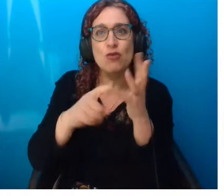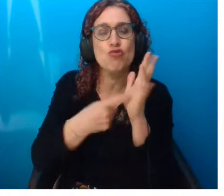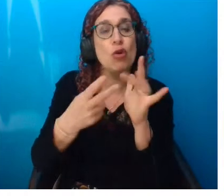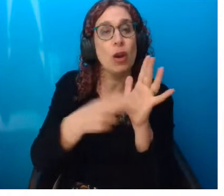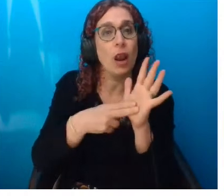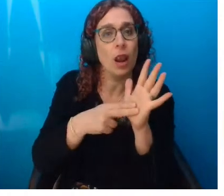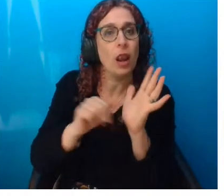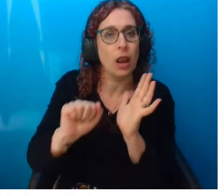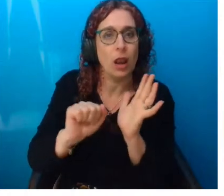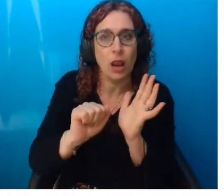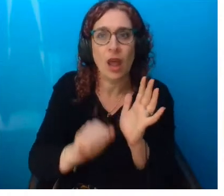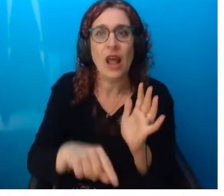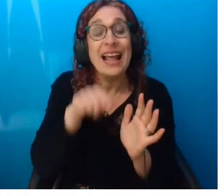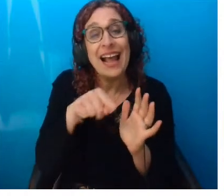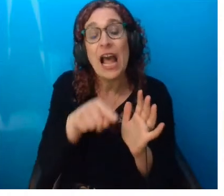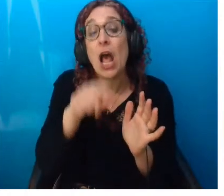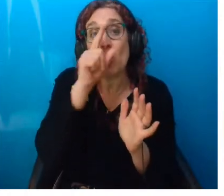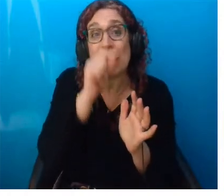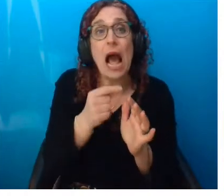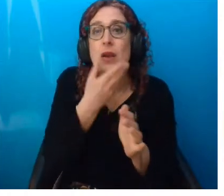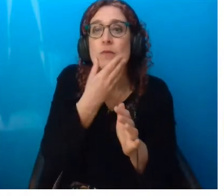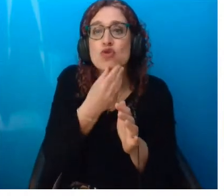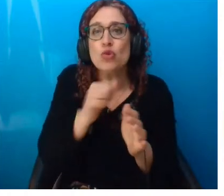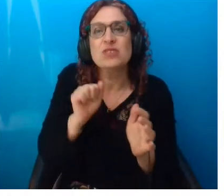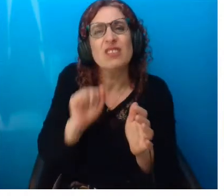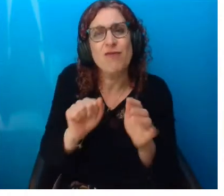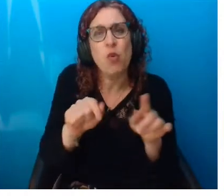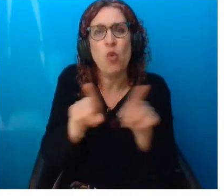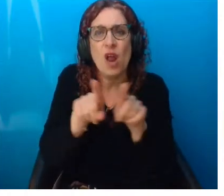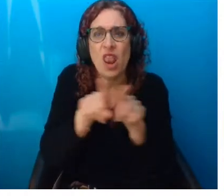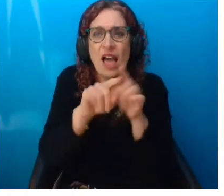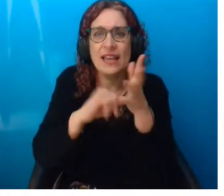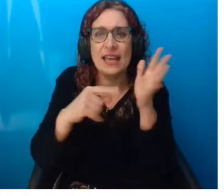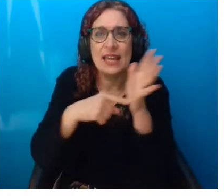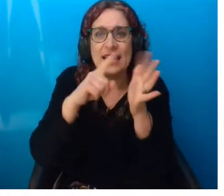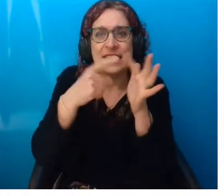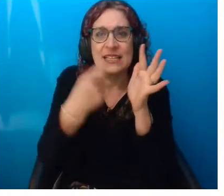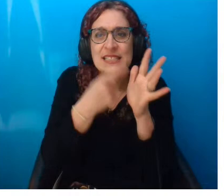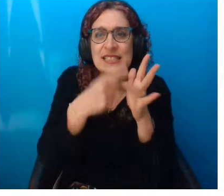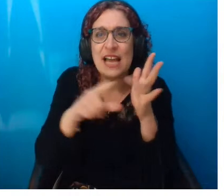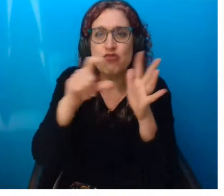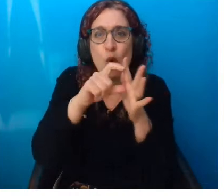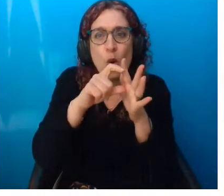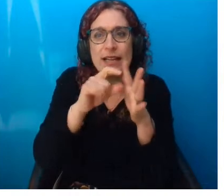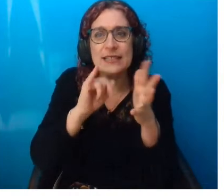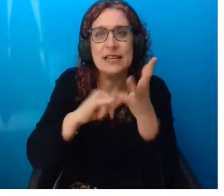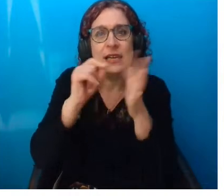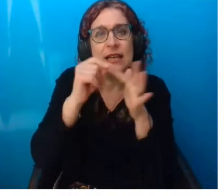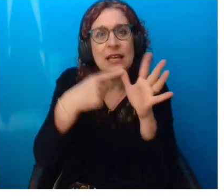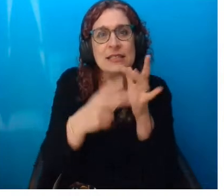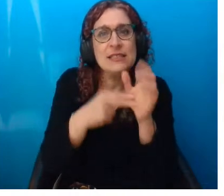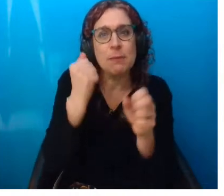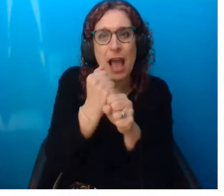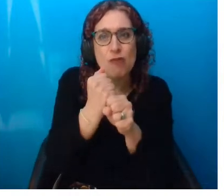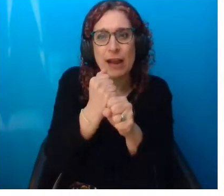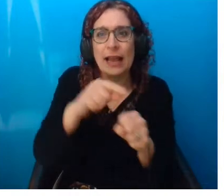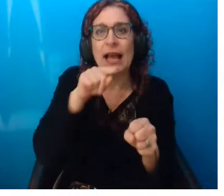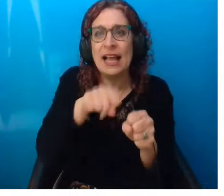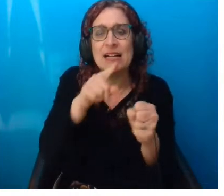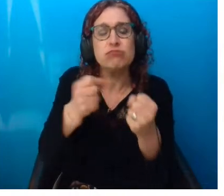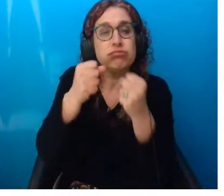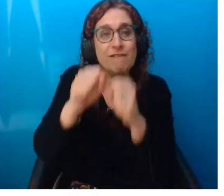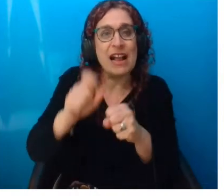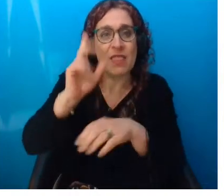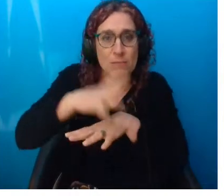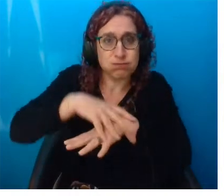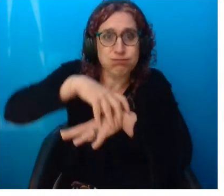as a steroid-sparing agent. It suppresses both the inflammatory and the immune response, so it is very,